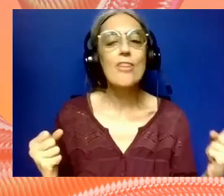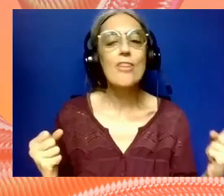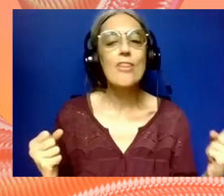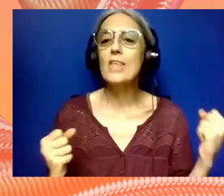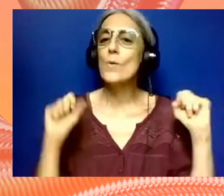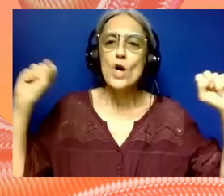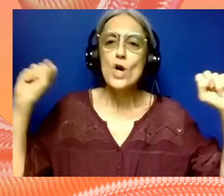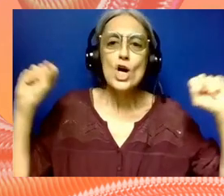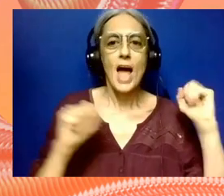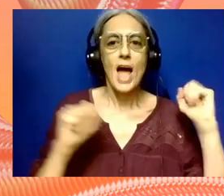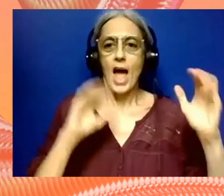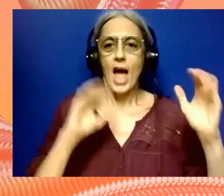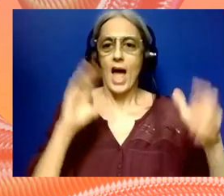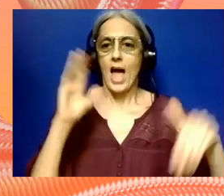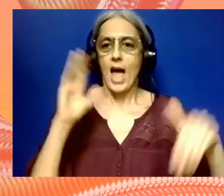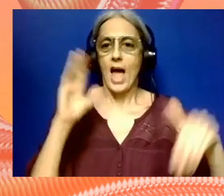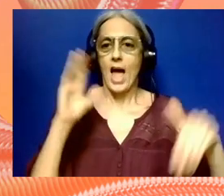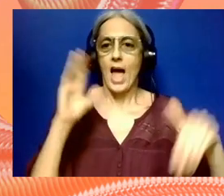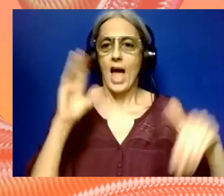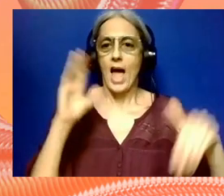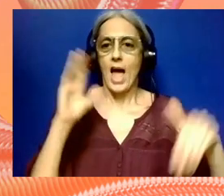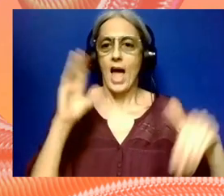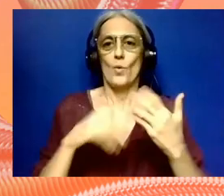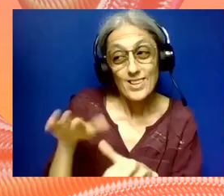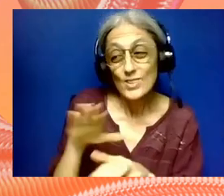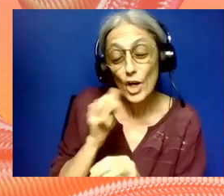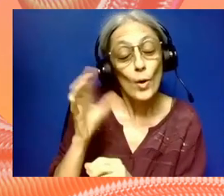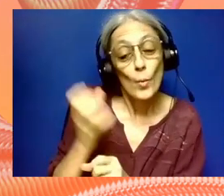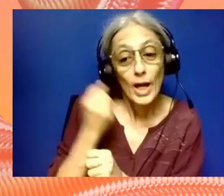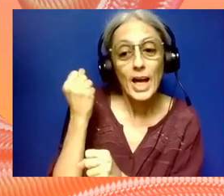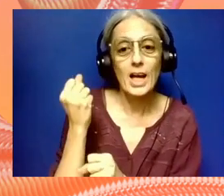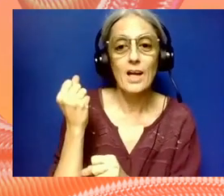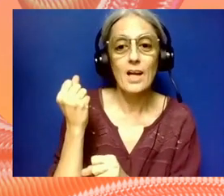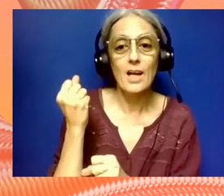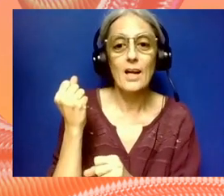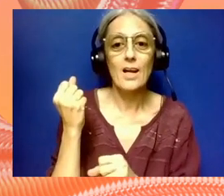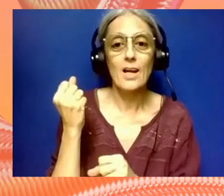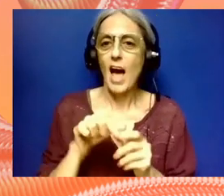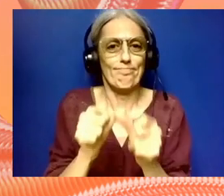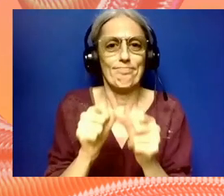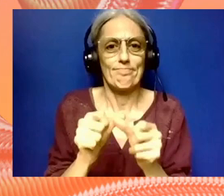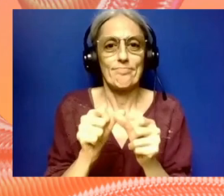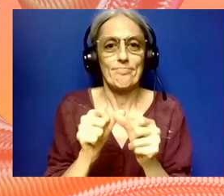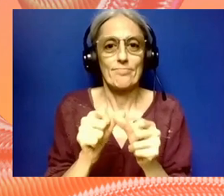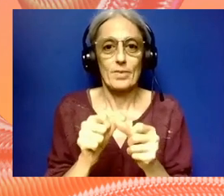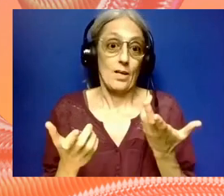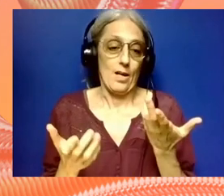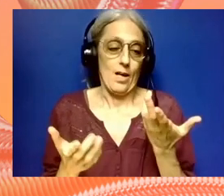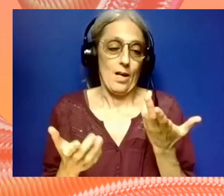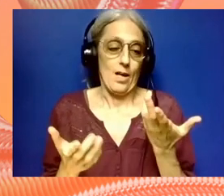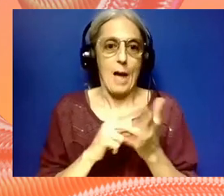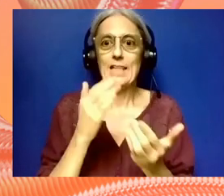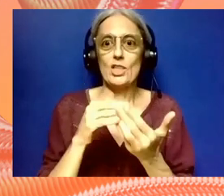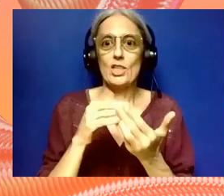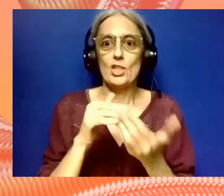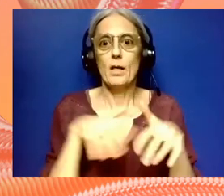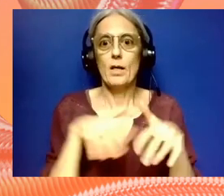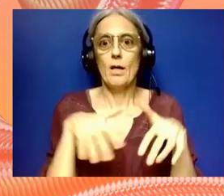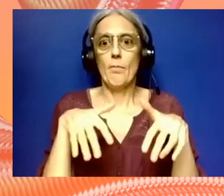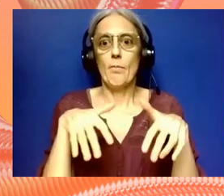the, you could easily be debilitated by fear here, or you could easily be just locked in a cycle